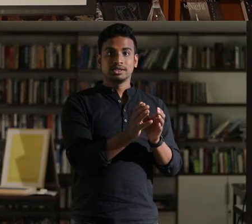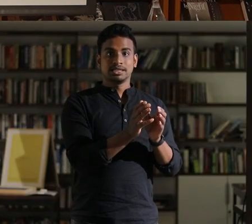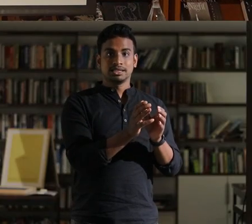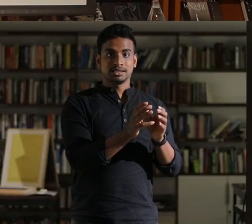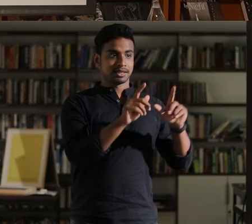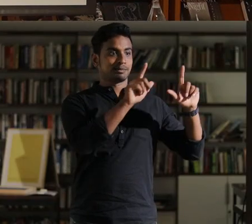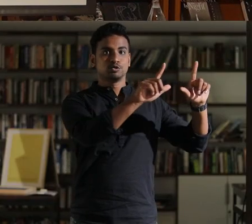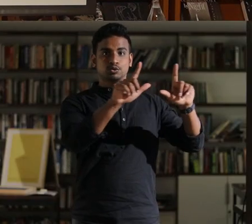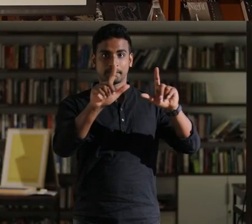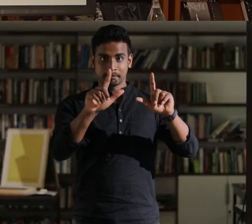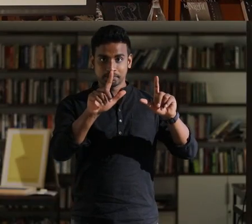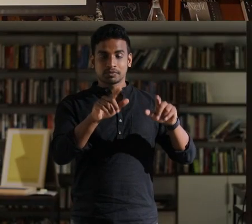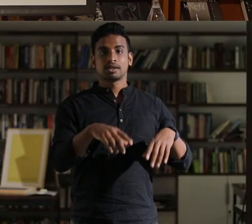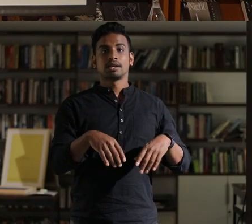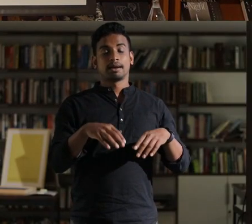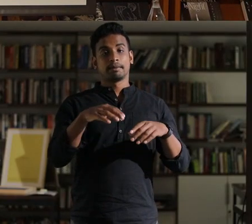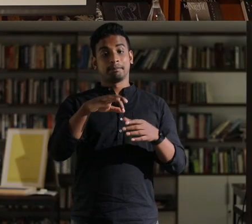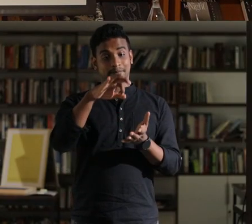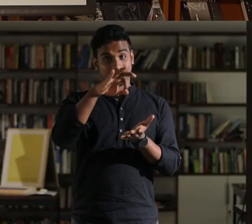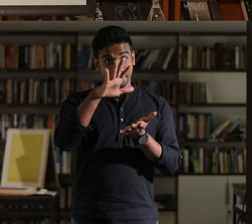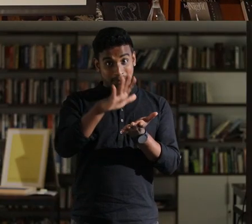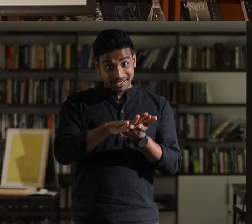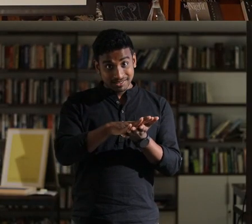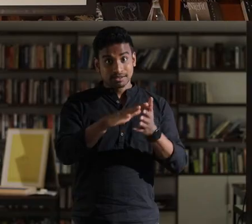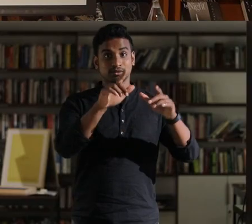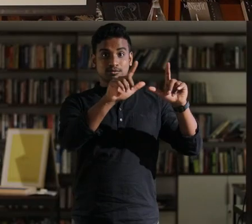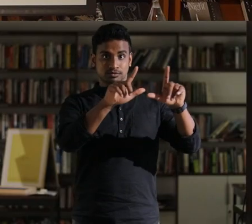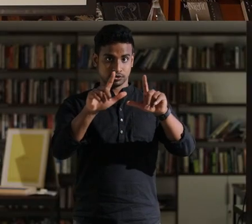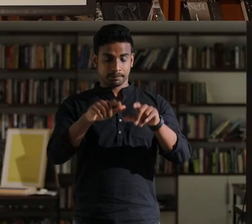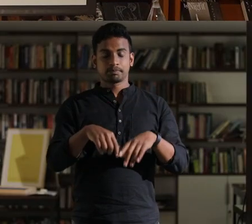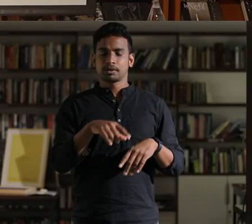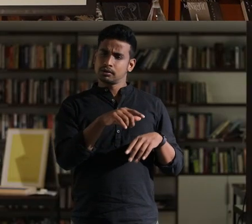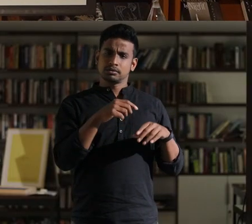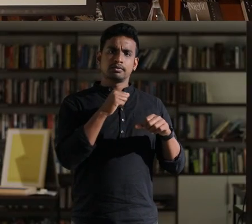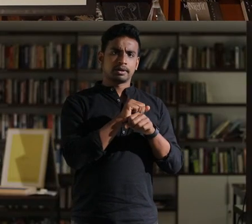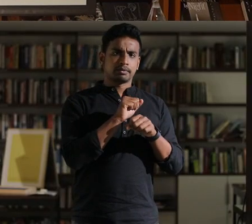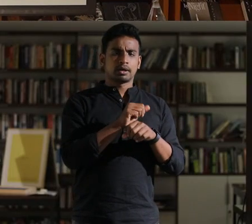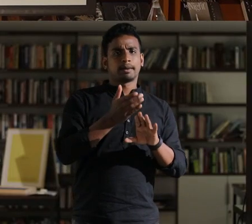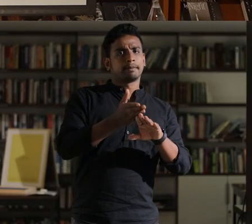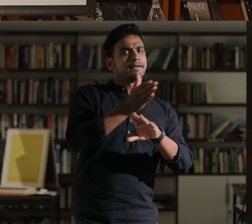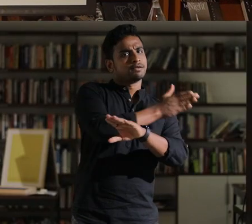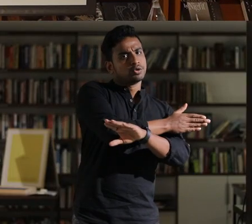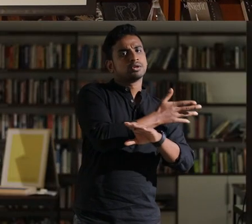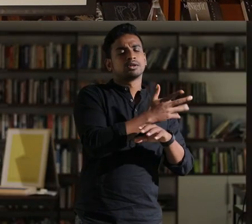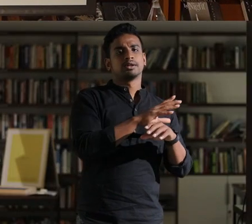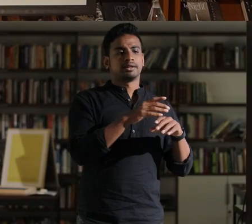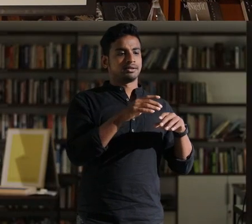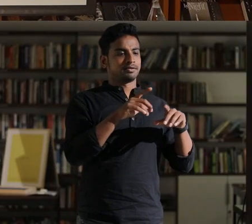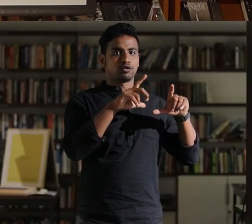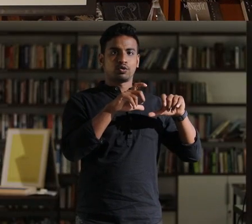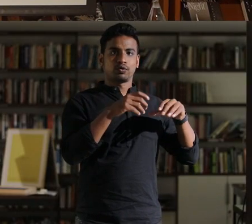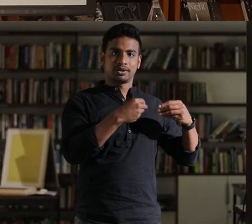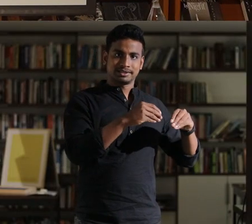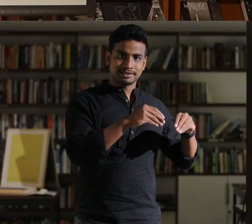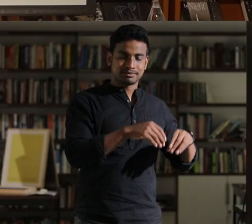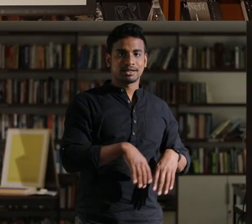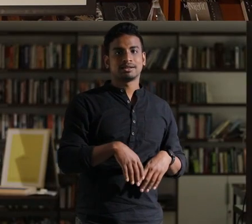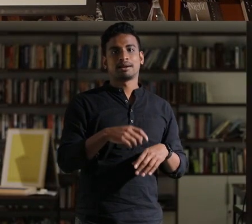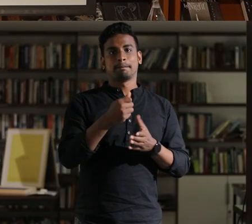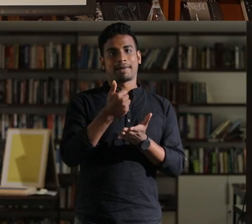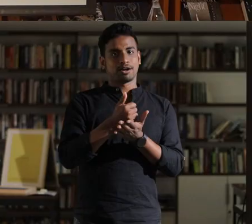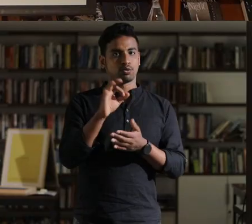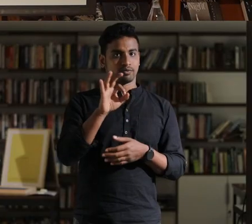Prior to his academic career, he worked as a photocopier salesman, a bank officer, a primary school teacher,